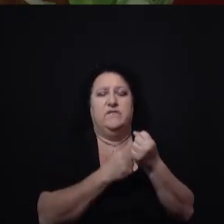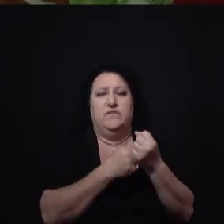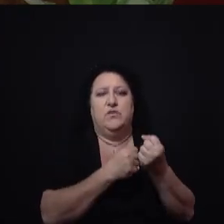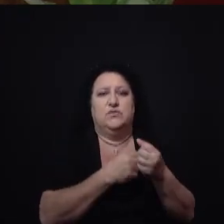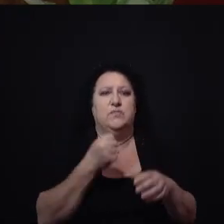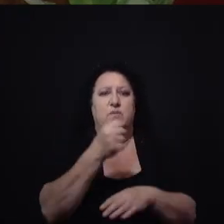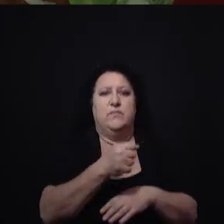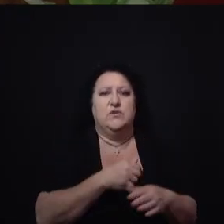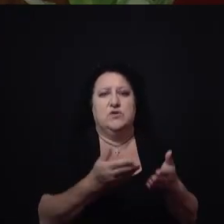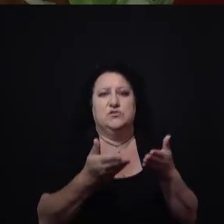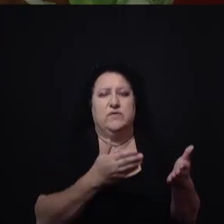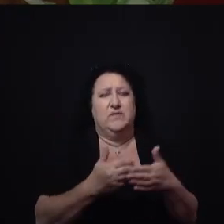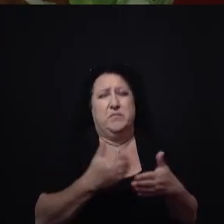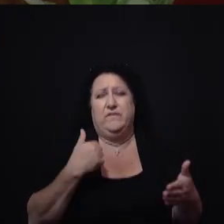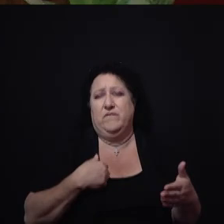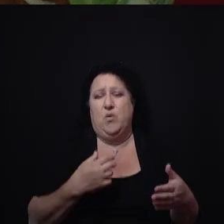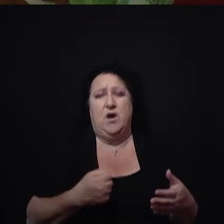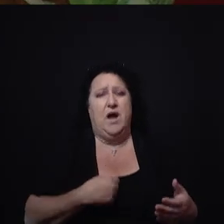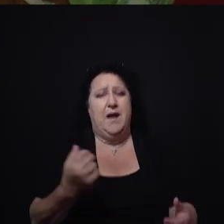a blasphemer,